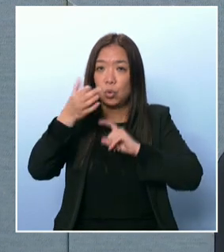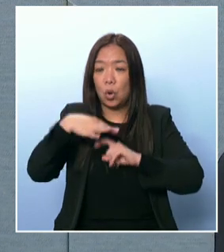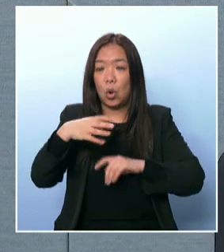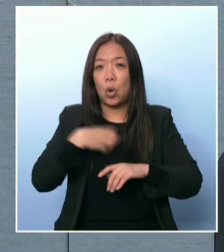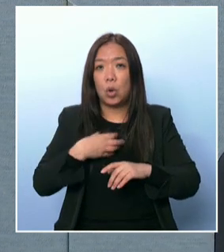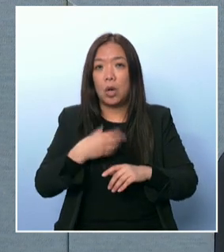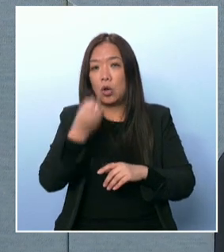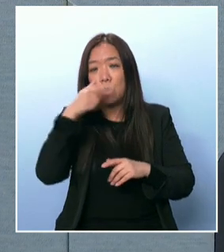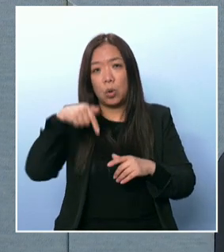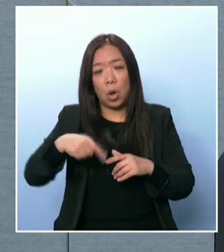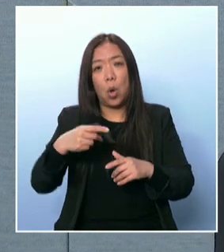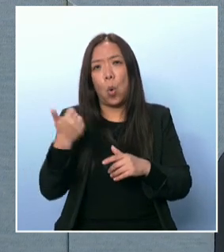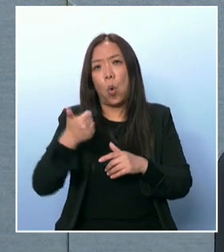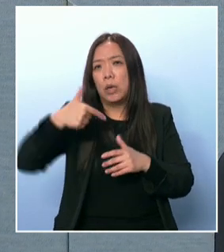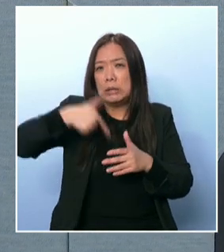if the